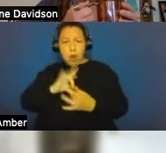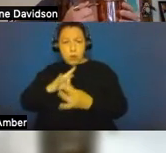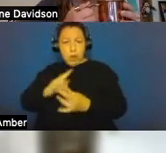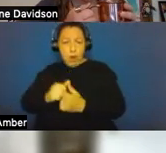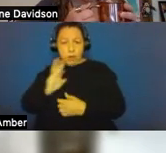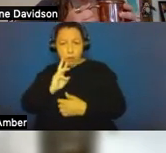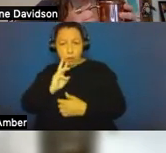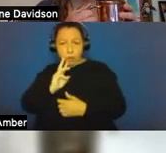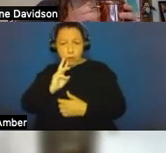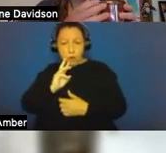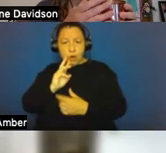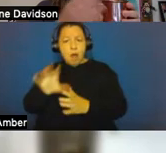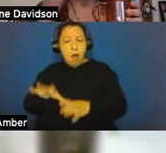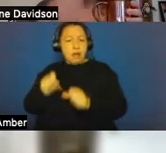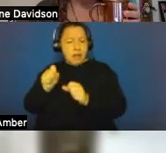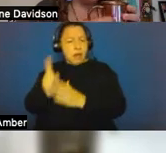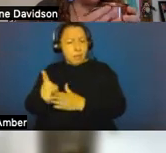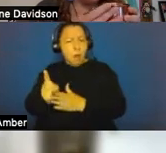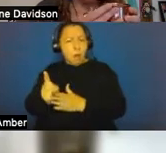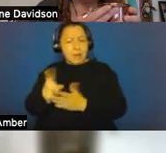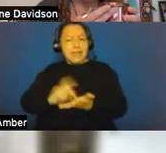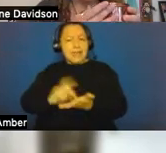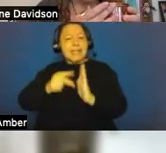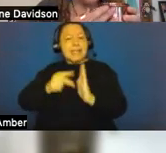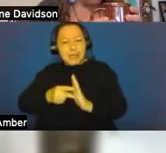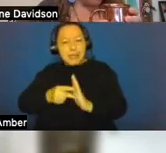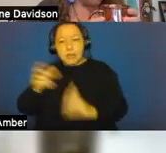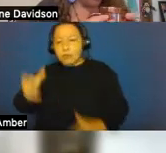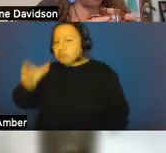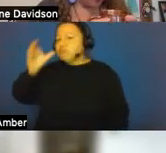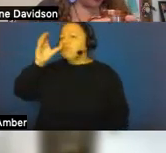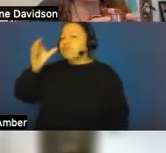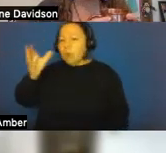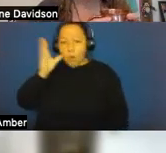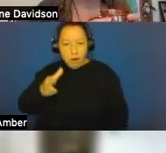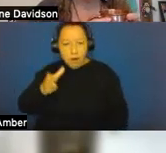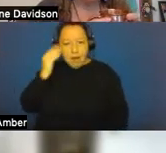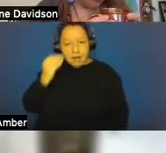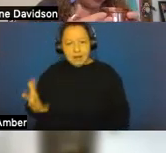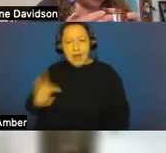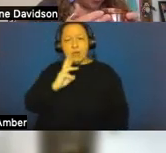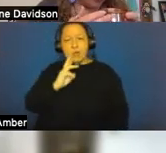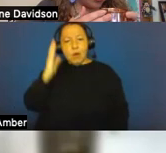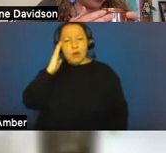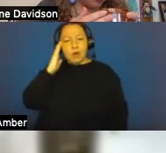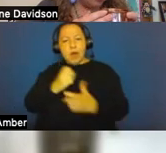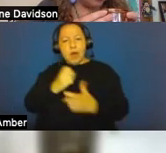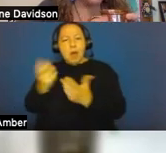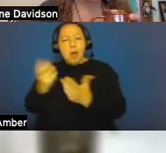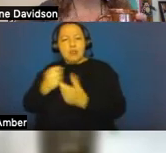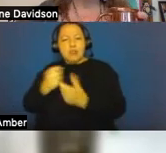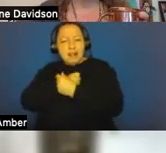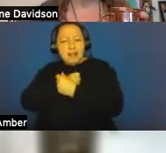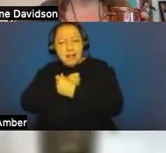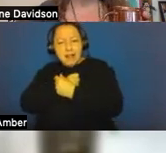take a moment and take an intentional drink, and just letting that water know how much I love this water here,